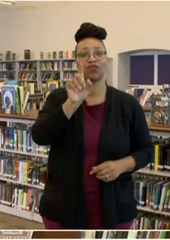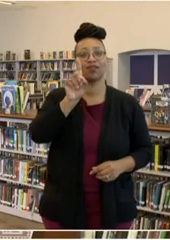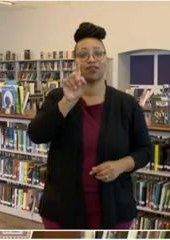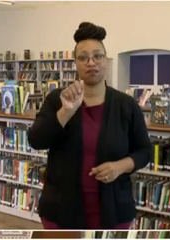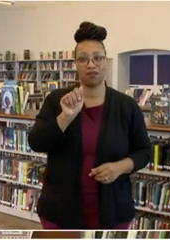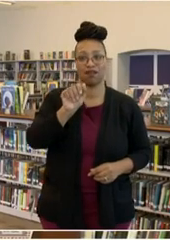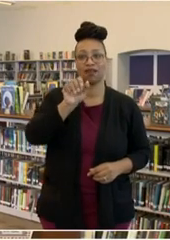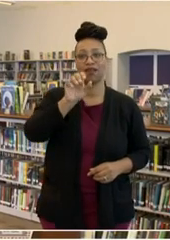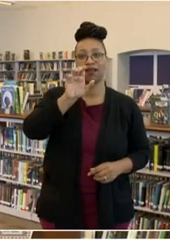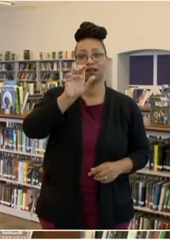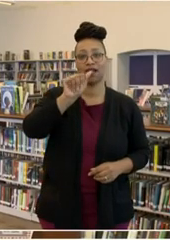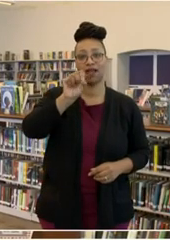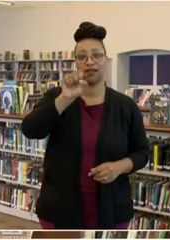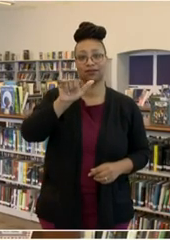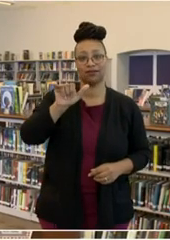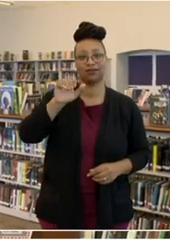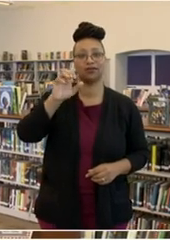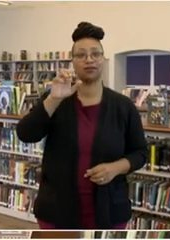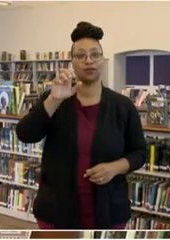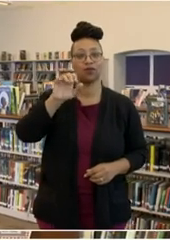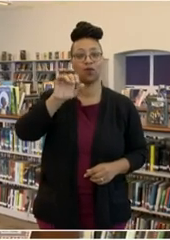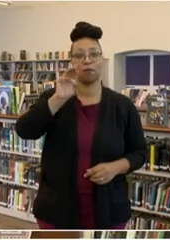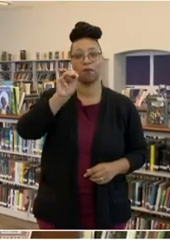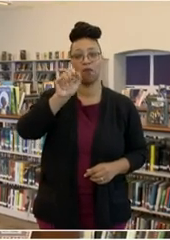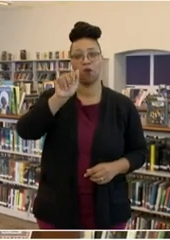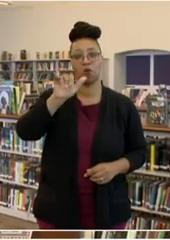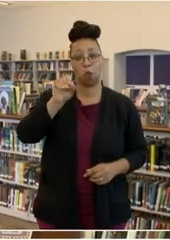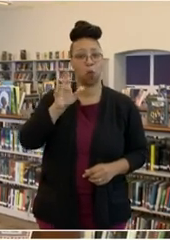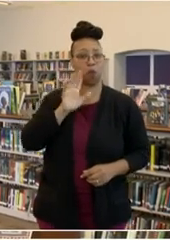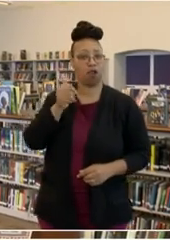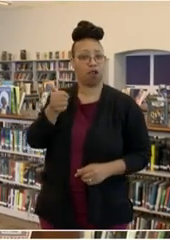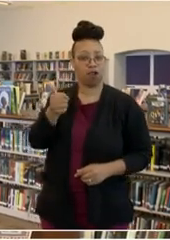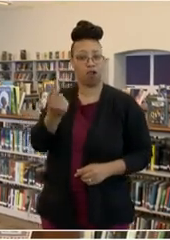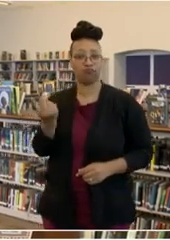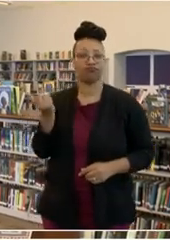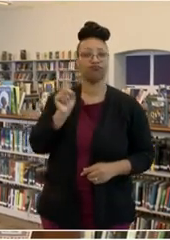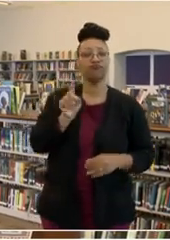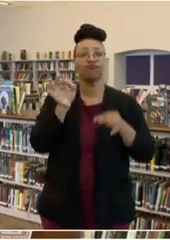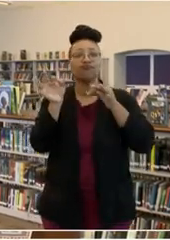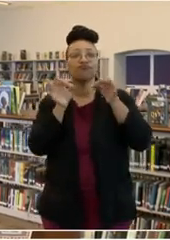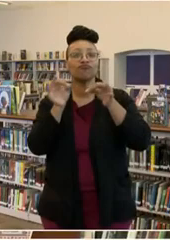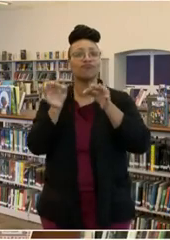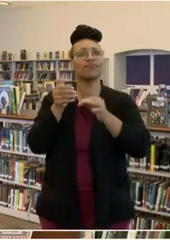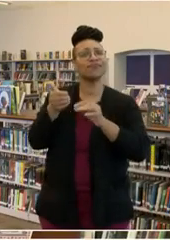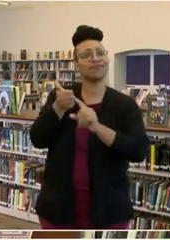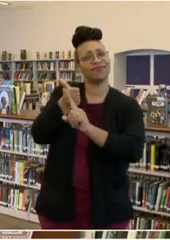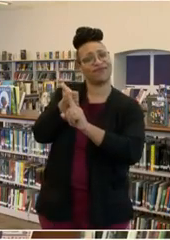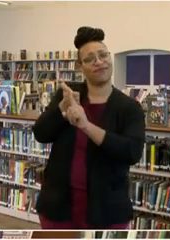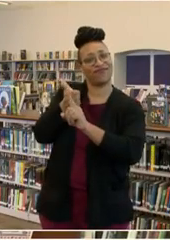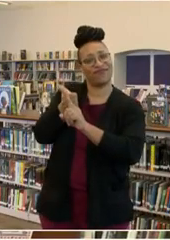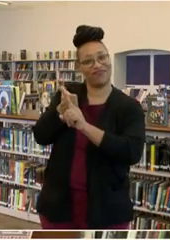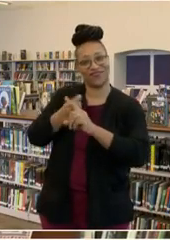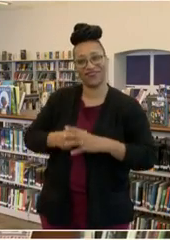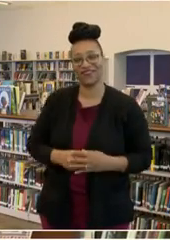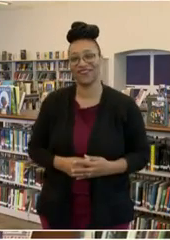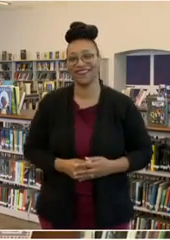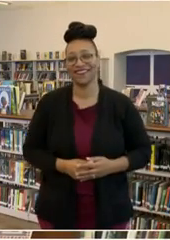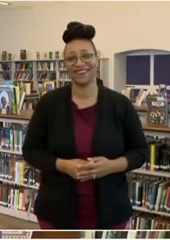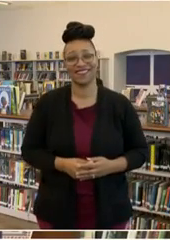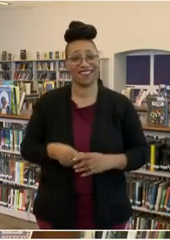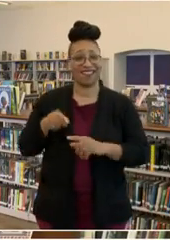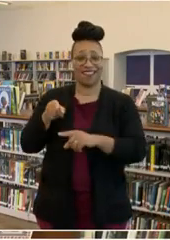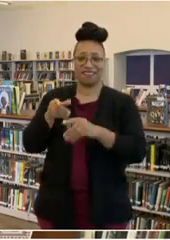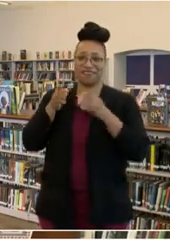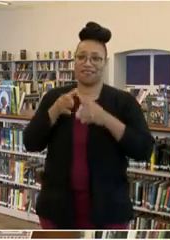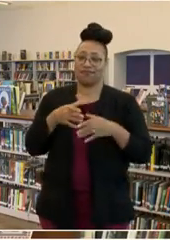herself. But let me just say, when I say this is a rock-solid, rock star senior that's going to go on to do amazing